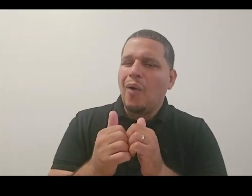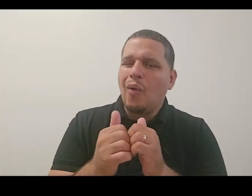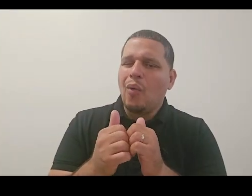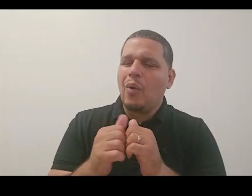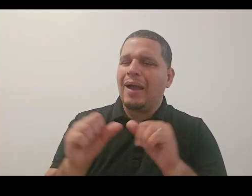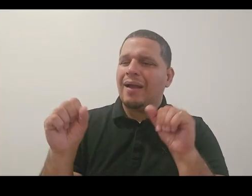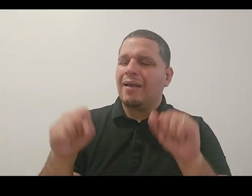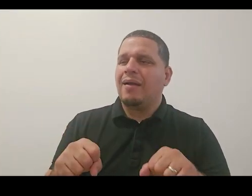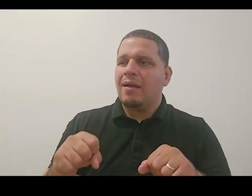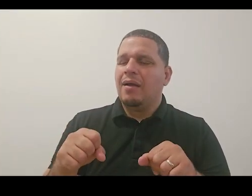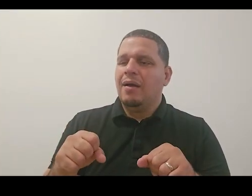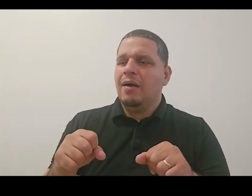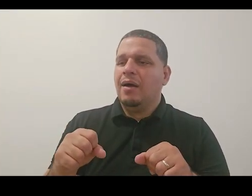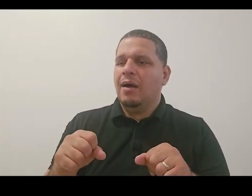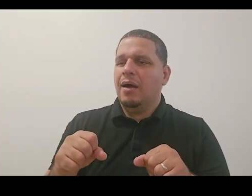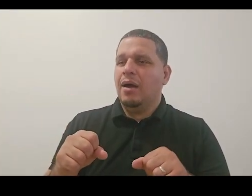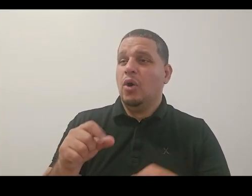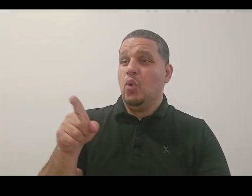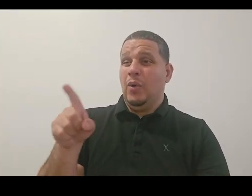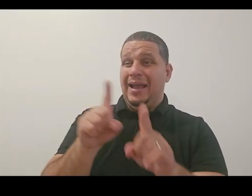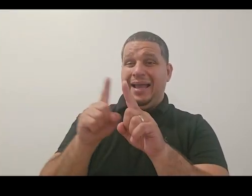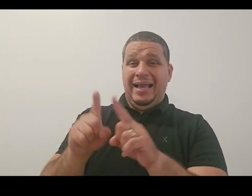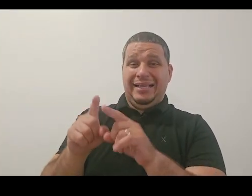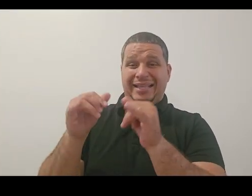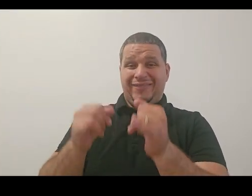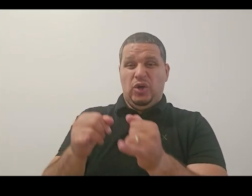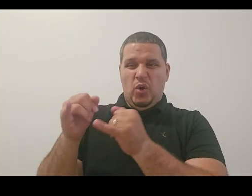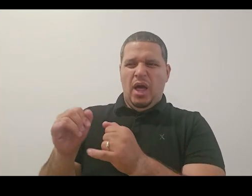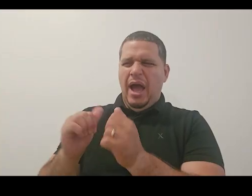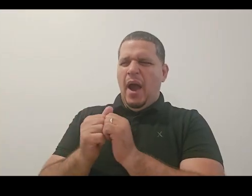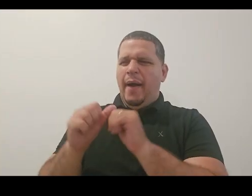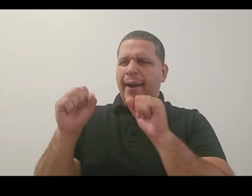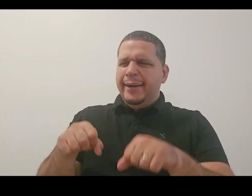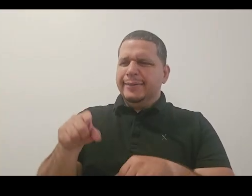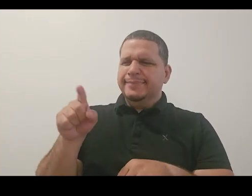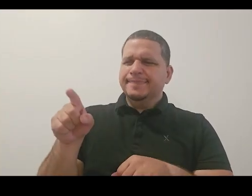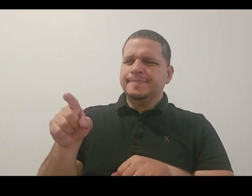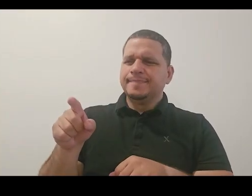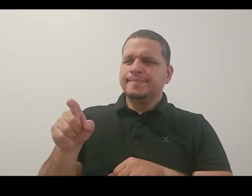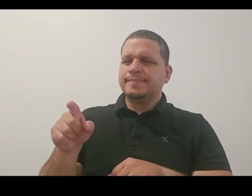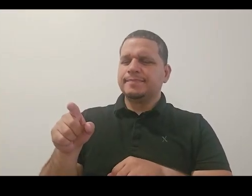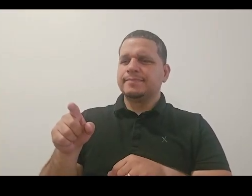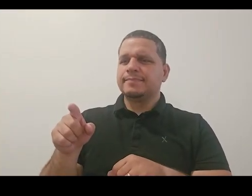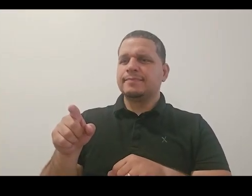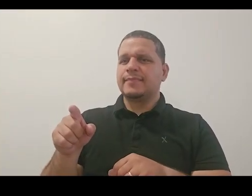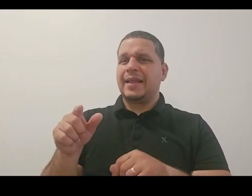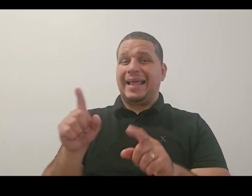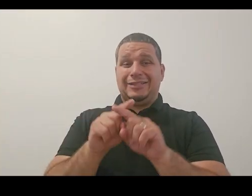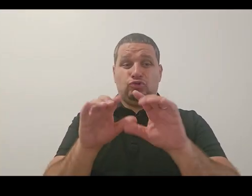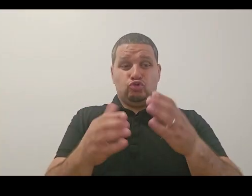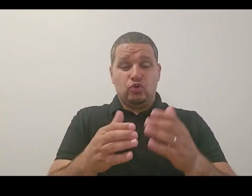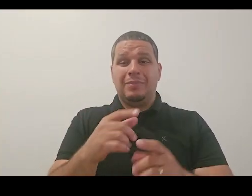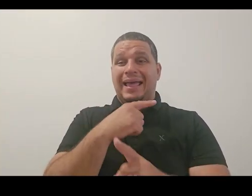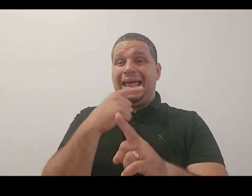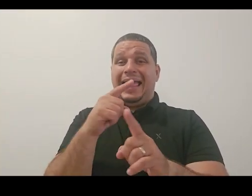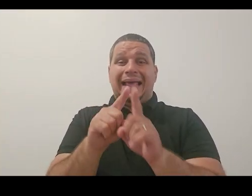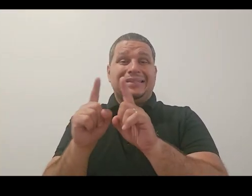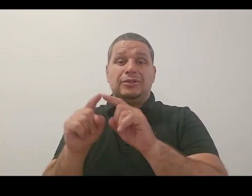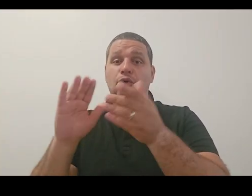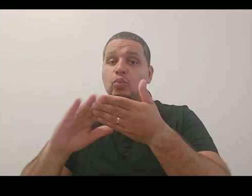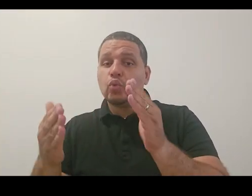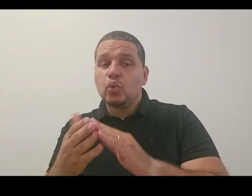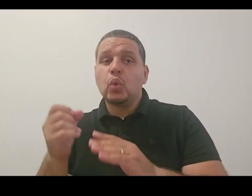like, how can you as an individual, how can you as a group,